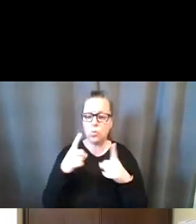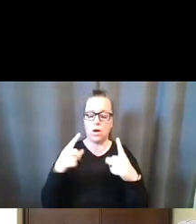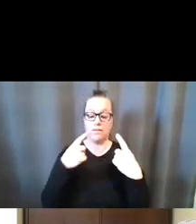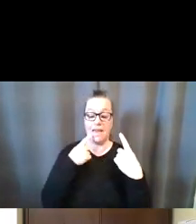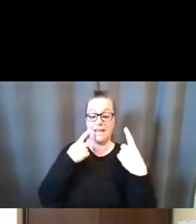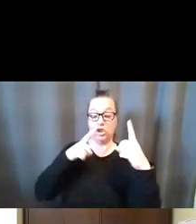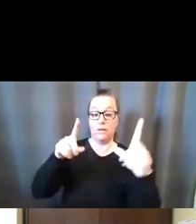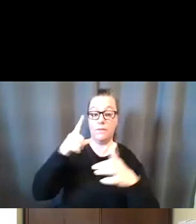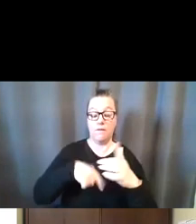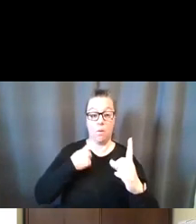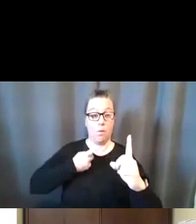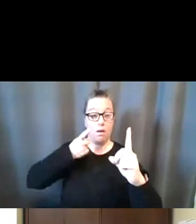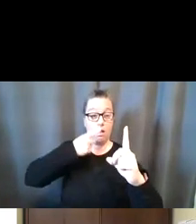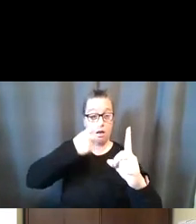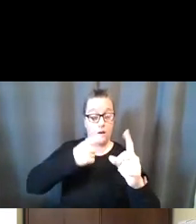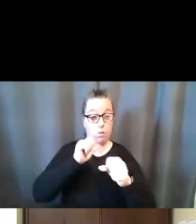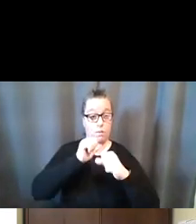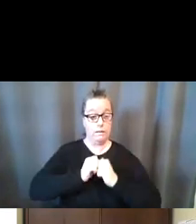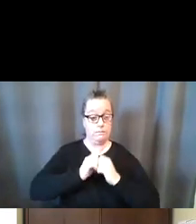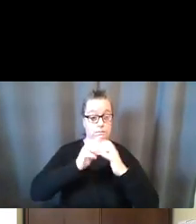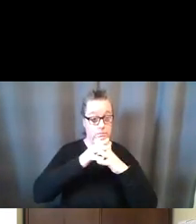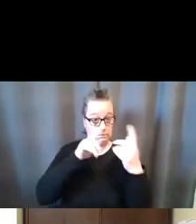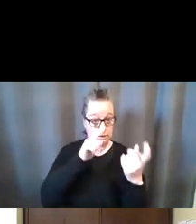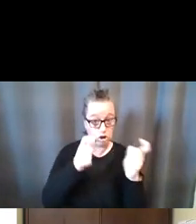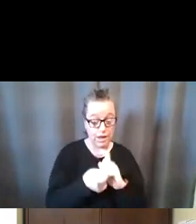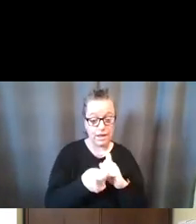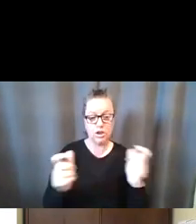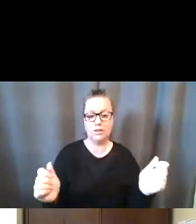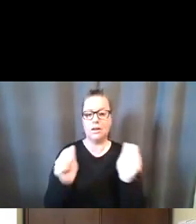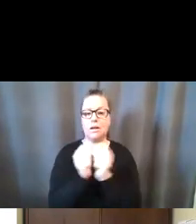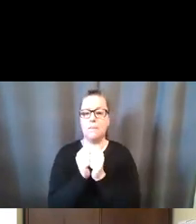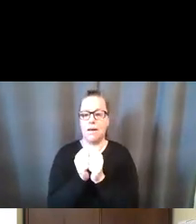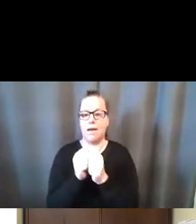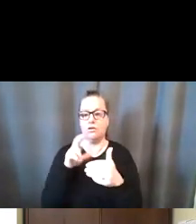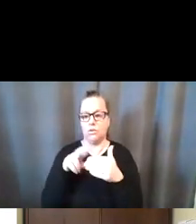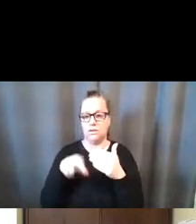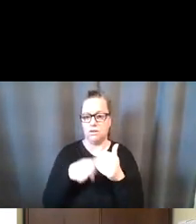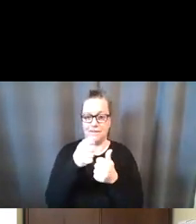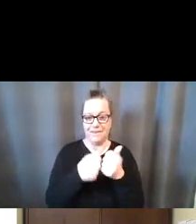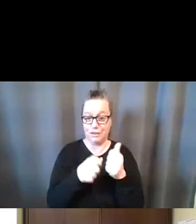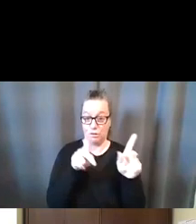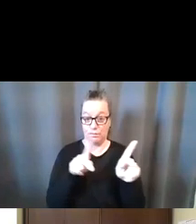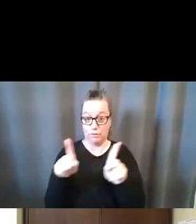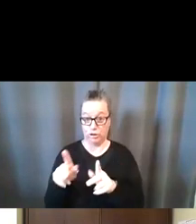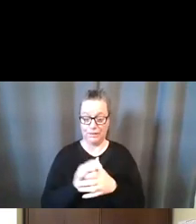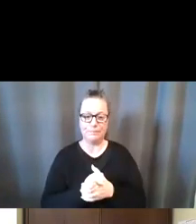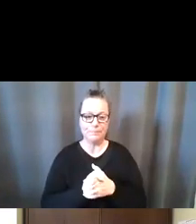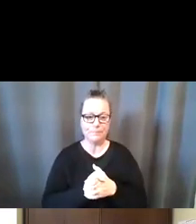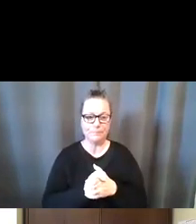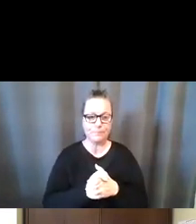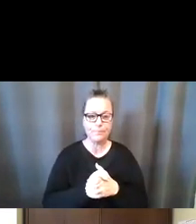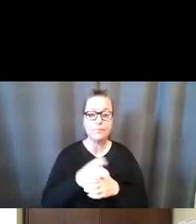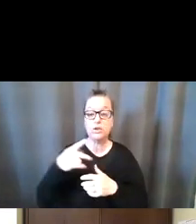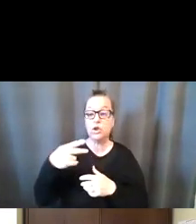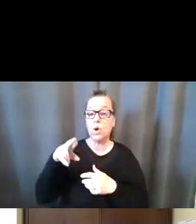what we set out to when we work to implement change is the combined result of each person. And so Prosci